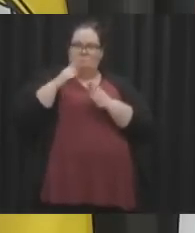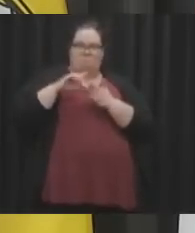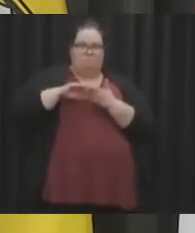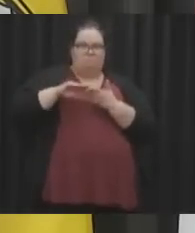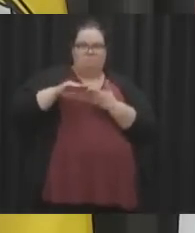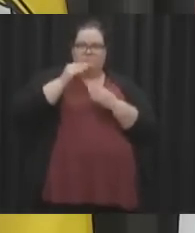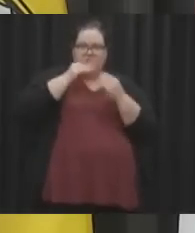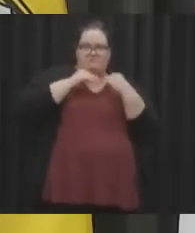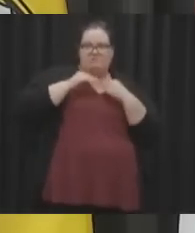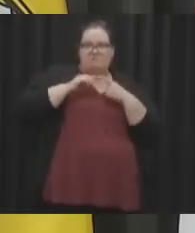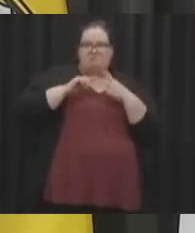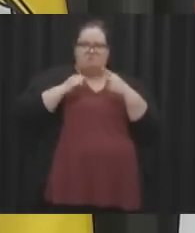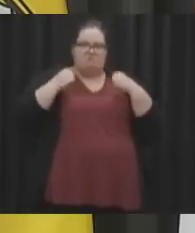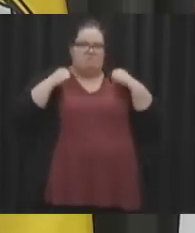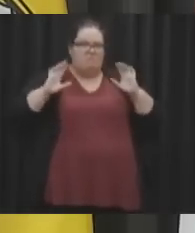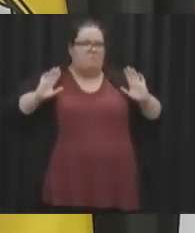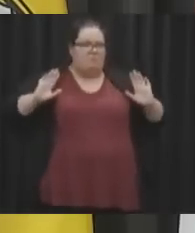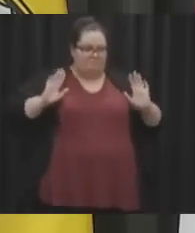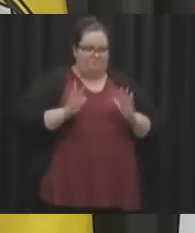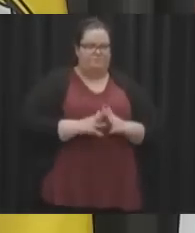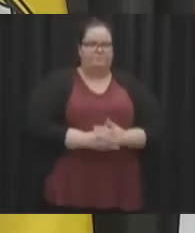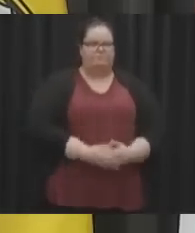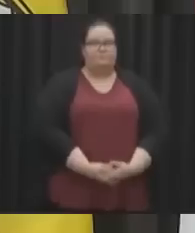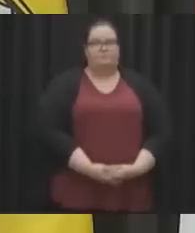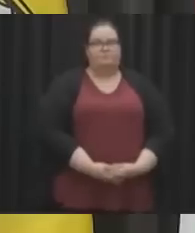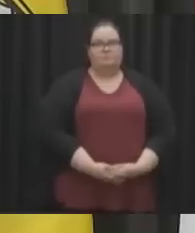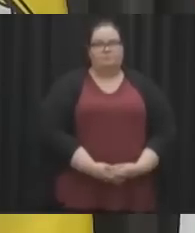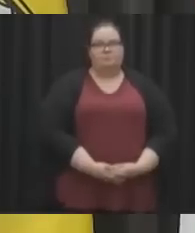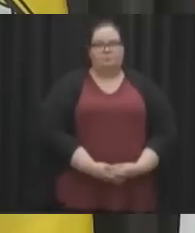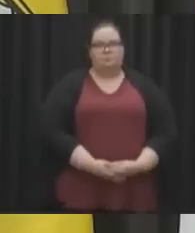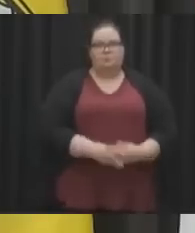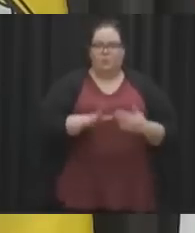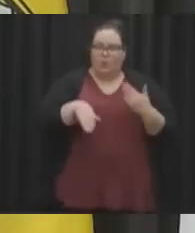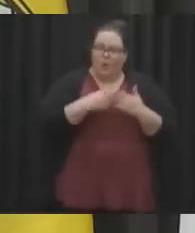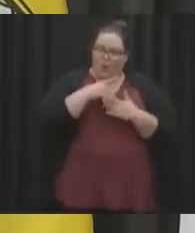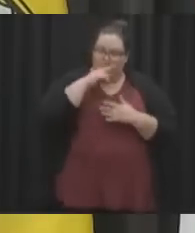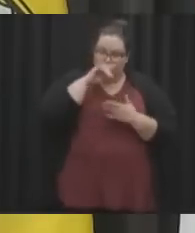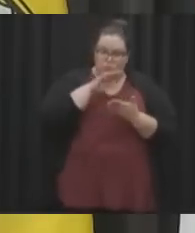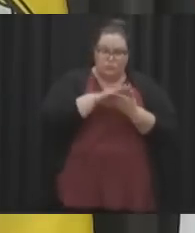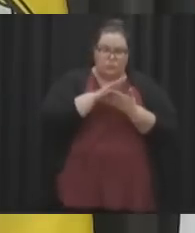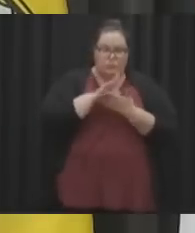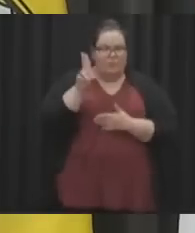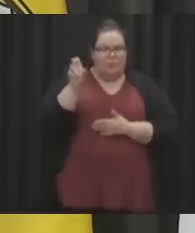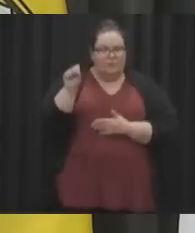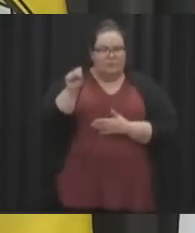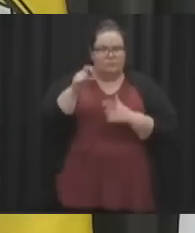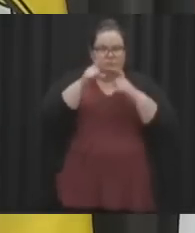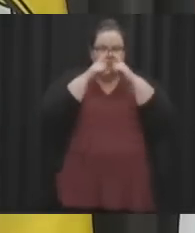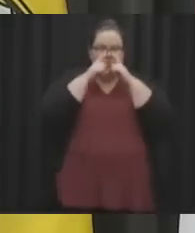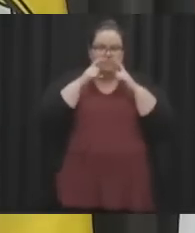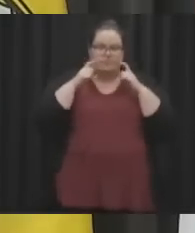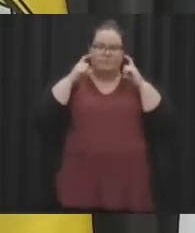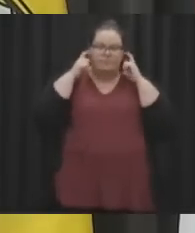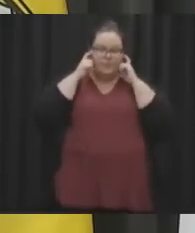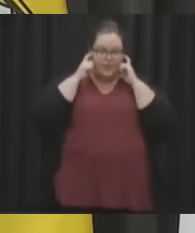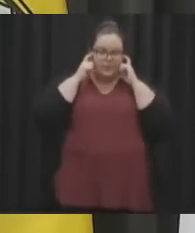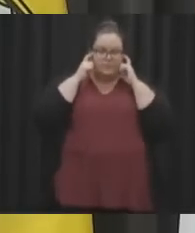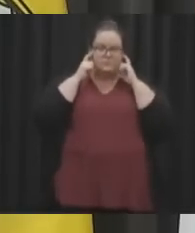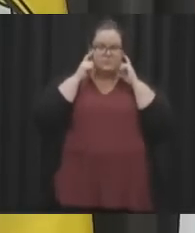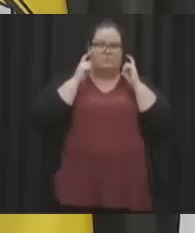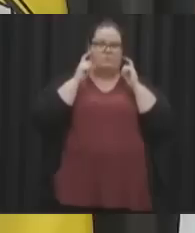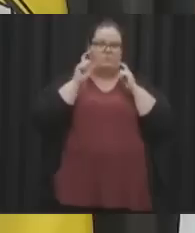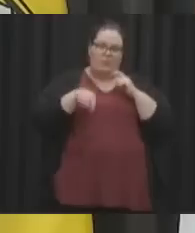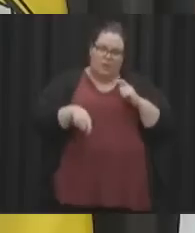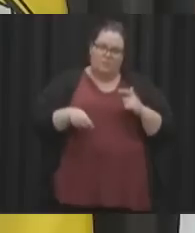activities are suspended. This includes Sistema, it includes school sports, drama, music, and any other after-school activities.